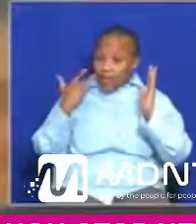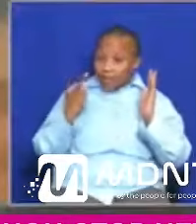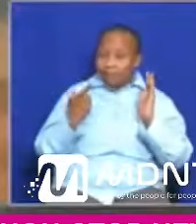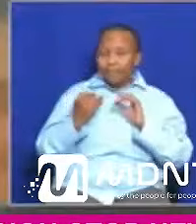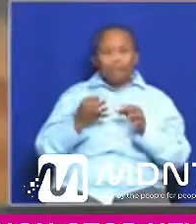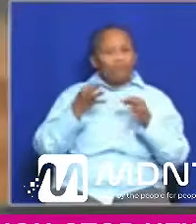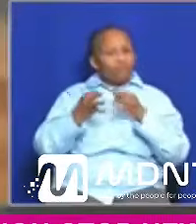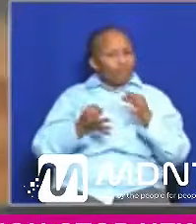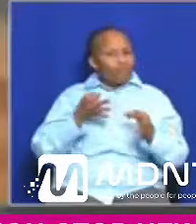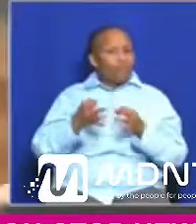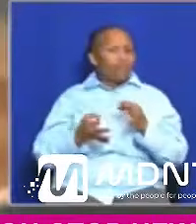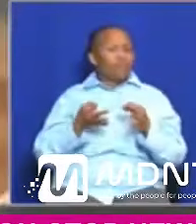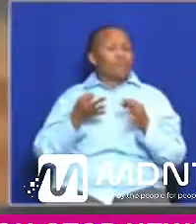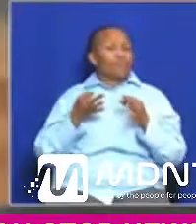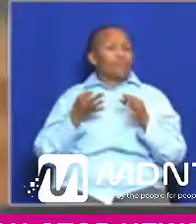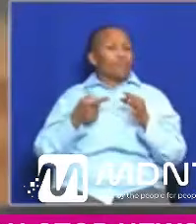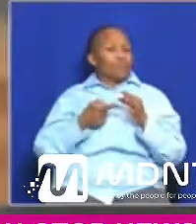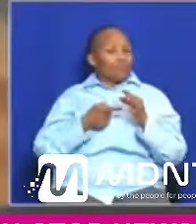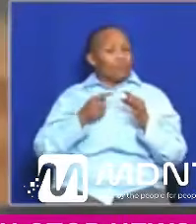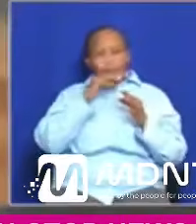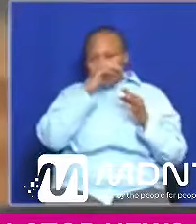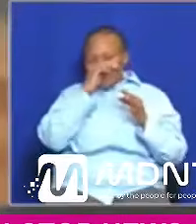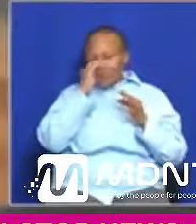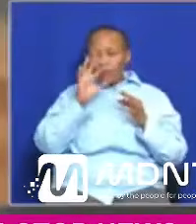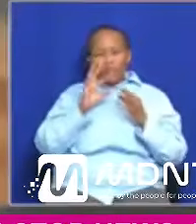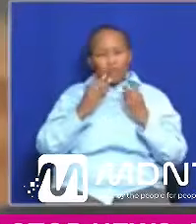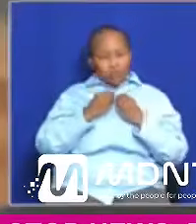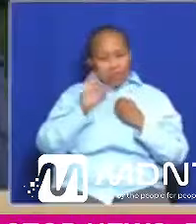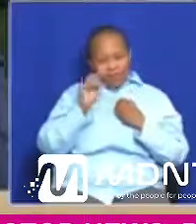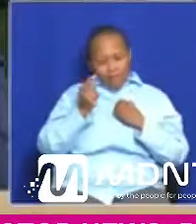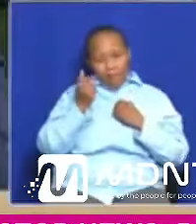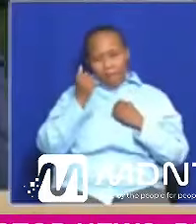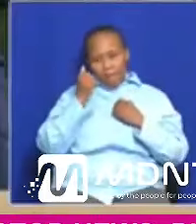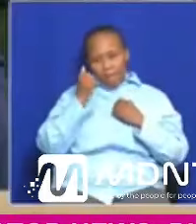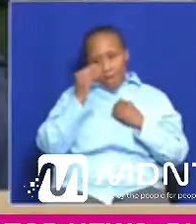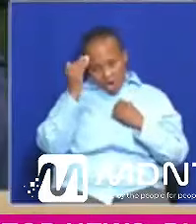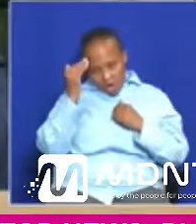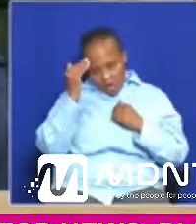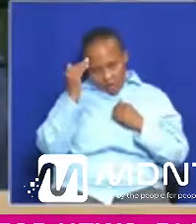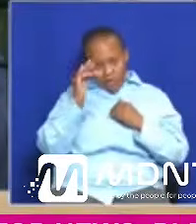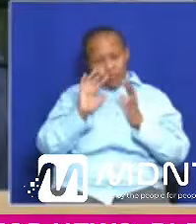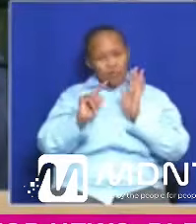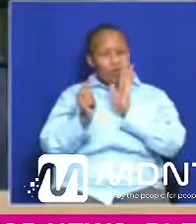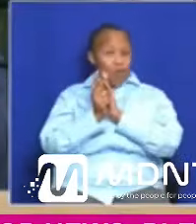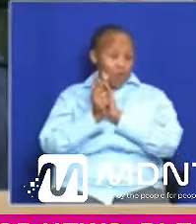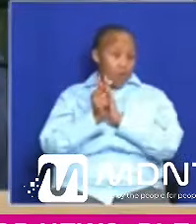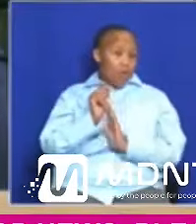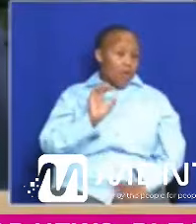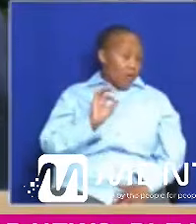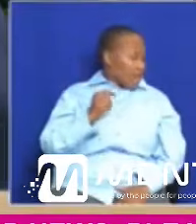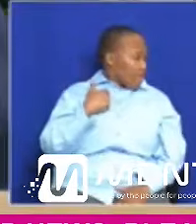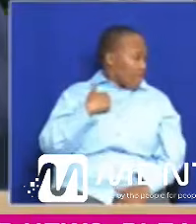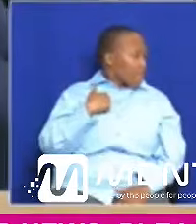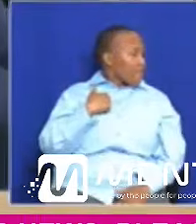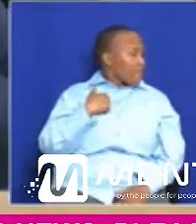hopefully the bit of legal knowledge I have. No, I will not let you off on this, Ms. van den Heever.